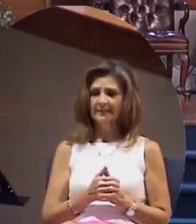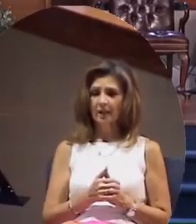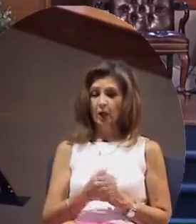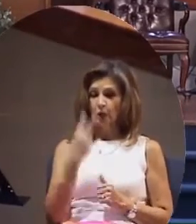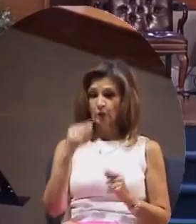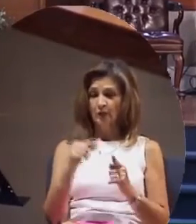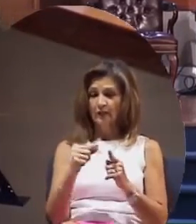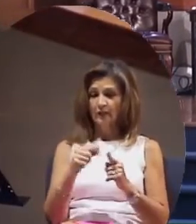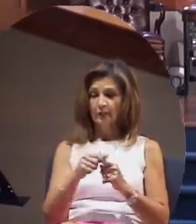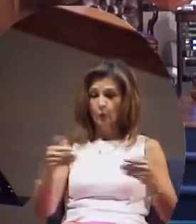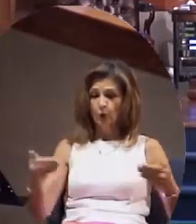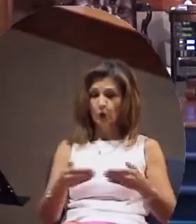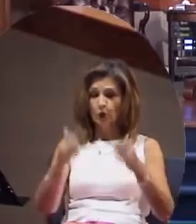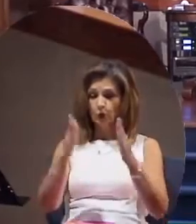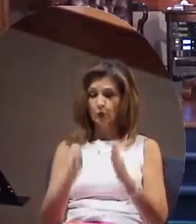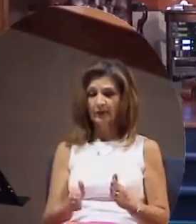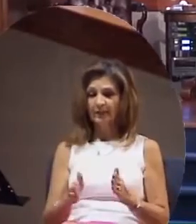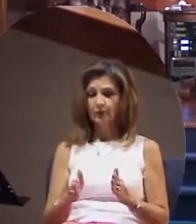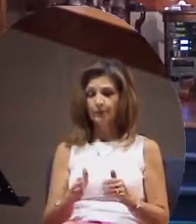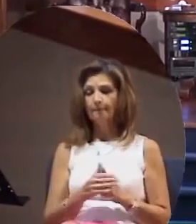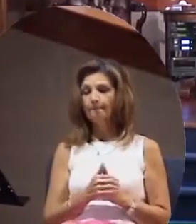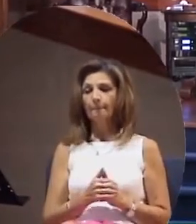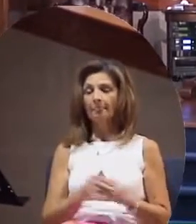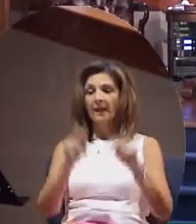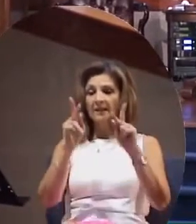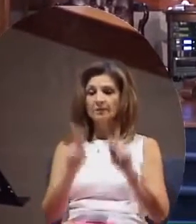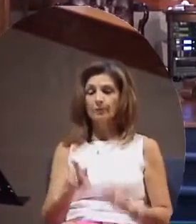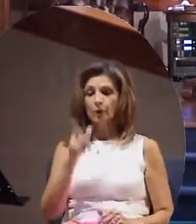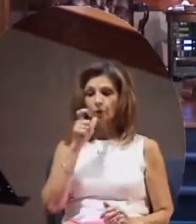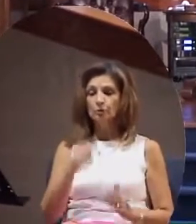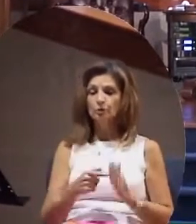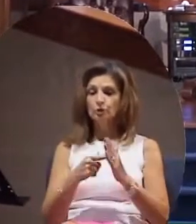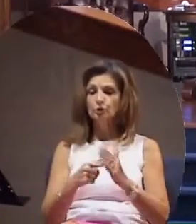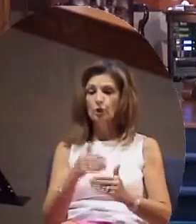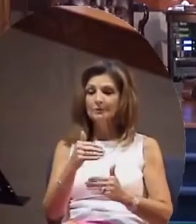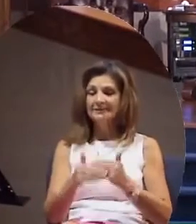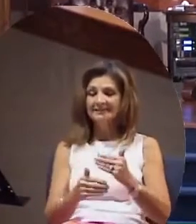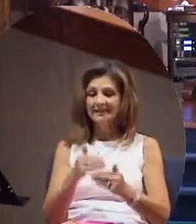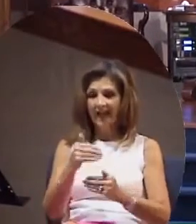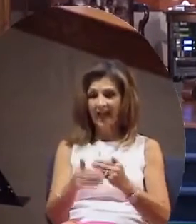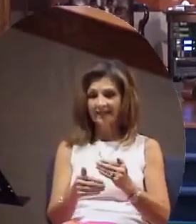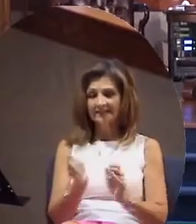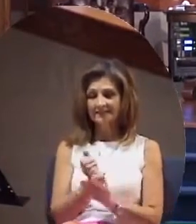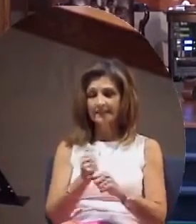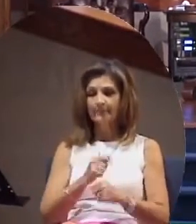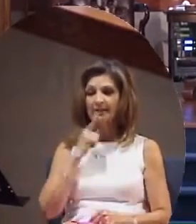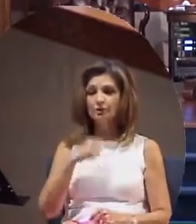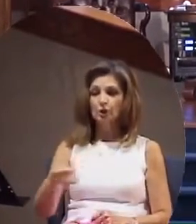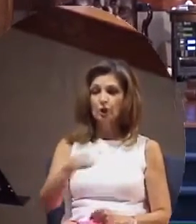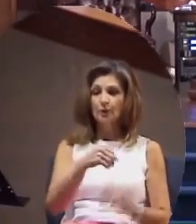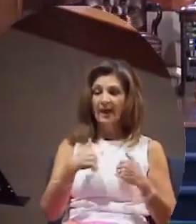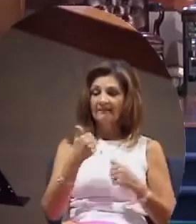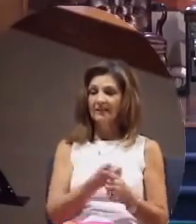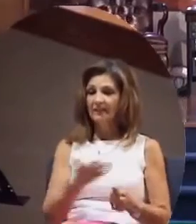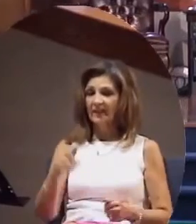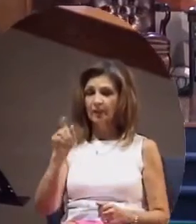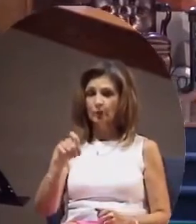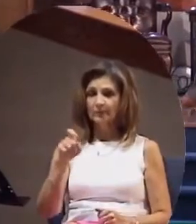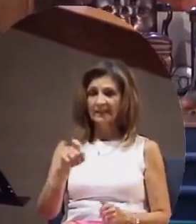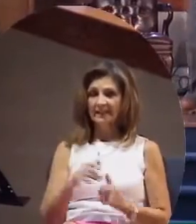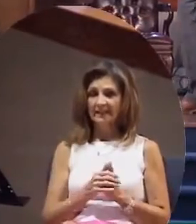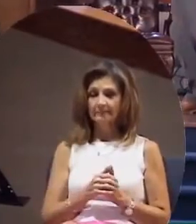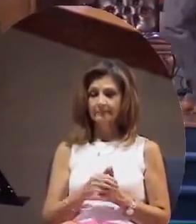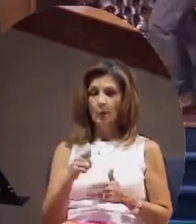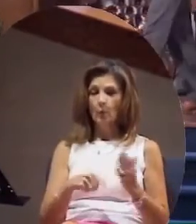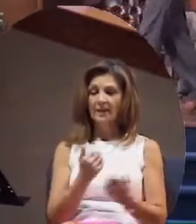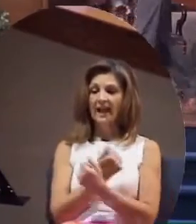look up the word greeter and it's somebody that shows acts of kindness to you. Just make sure you've got everything you need. I'm going to tell you what